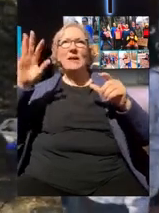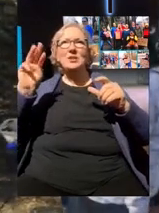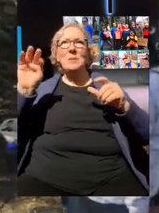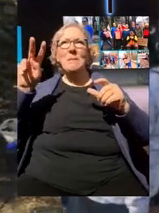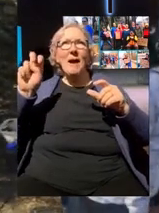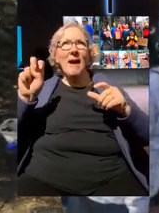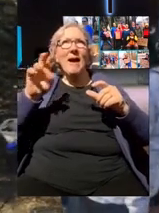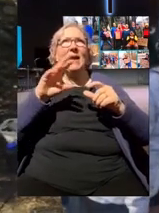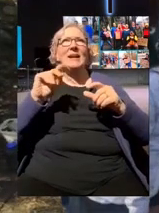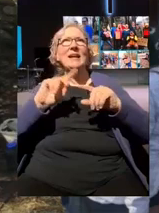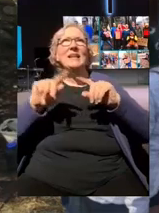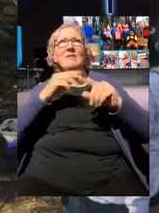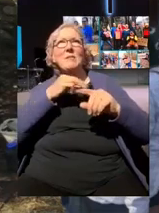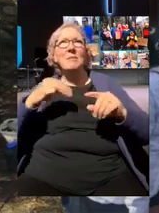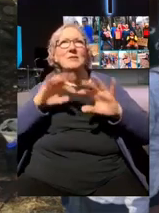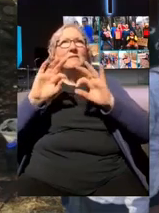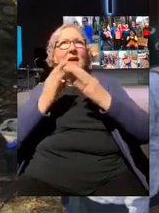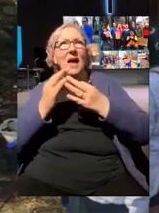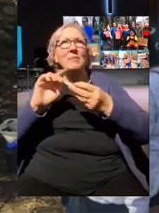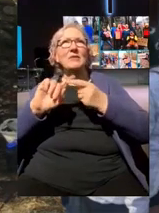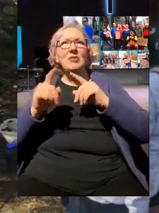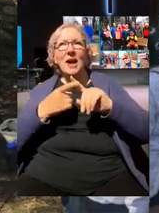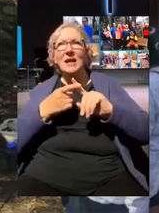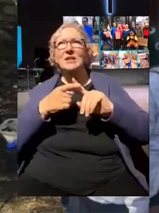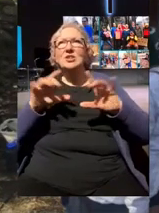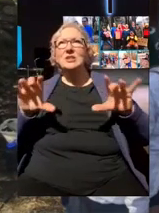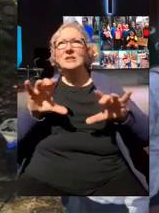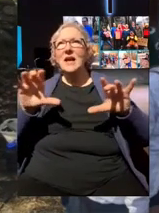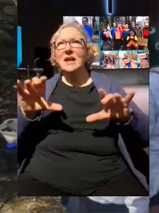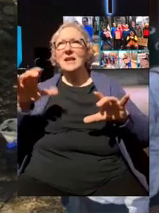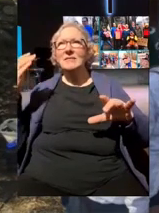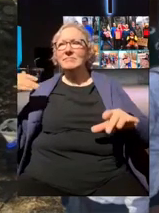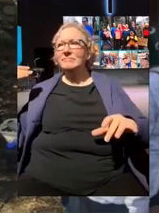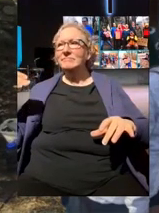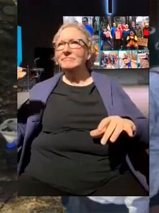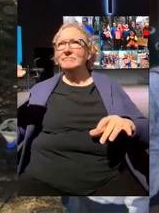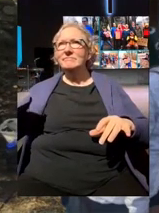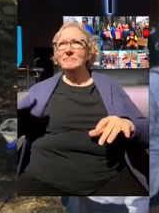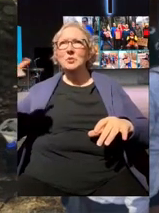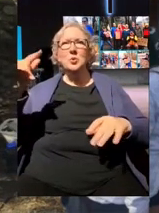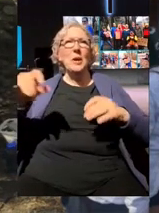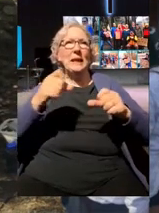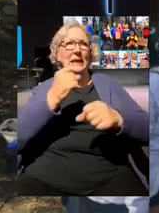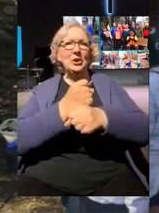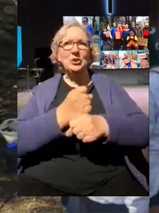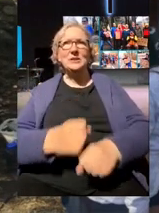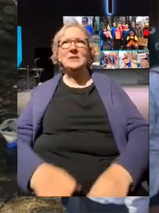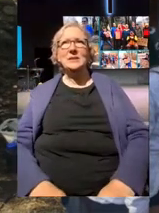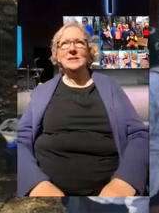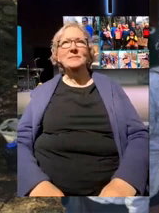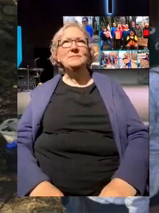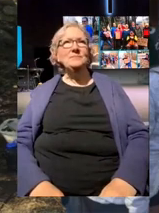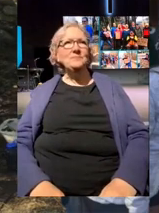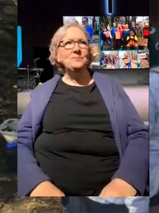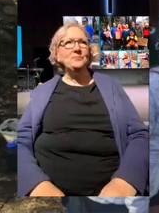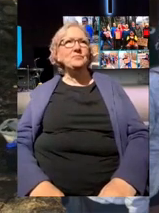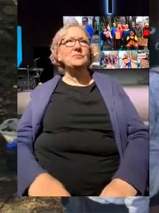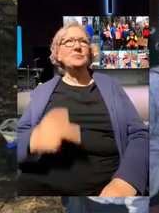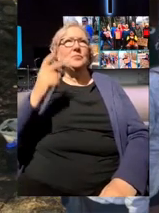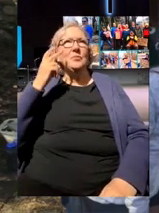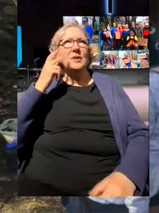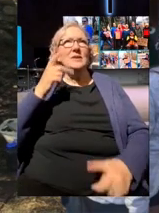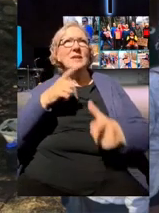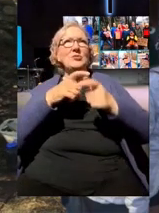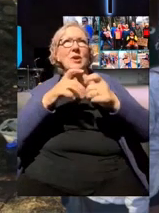of our family and friends. She's done it off and on for about 20 years. And what's really cool is you'll see runners who have